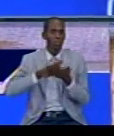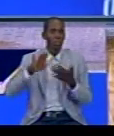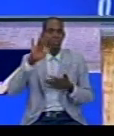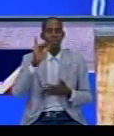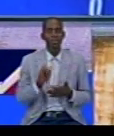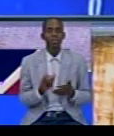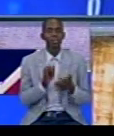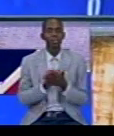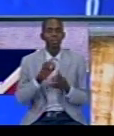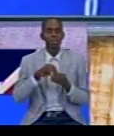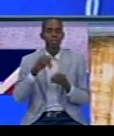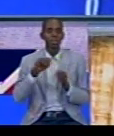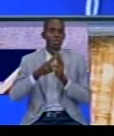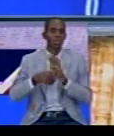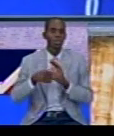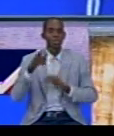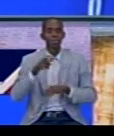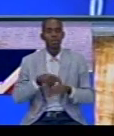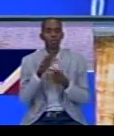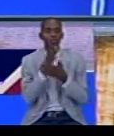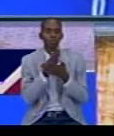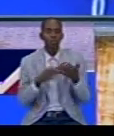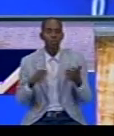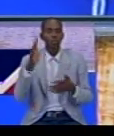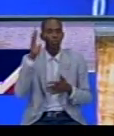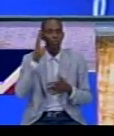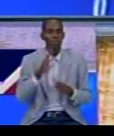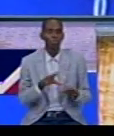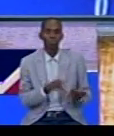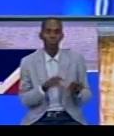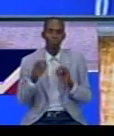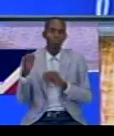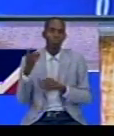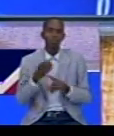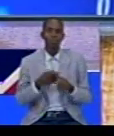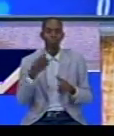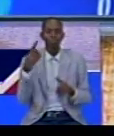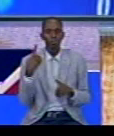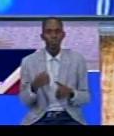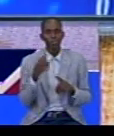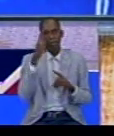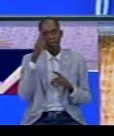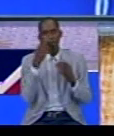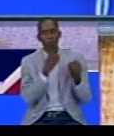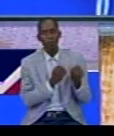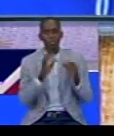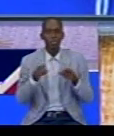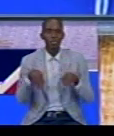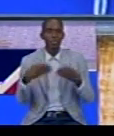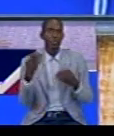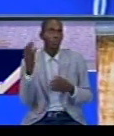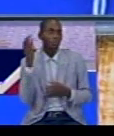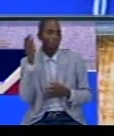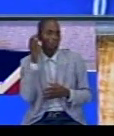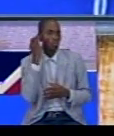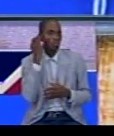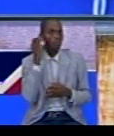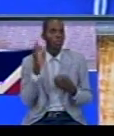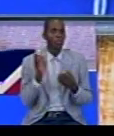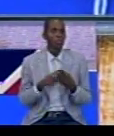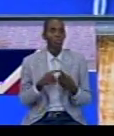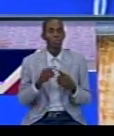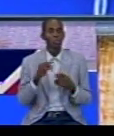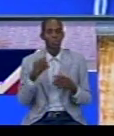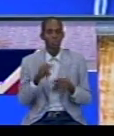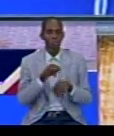in the latter time some shall depart from the faith, giving heed to seducing